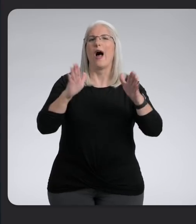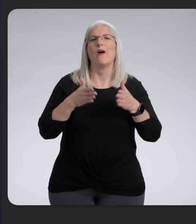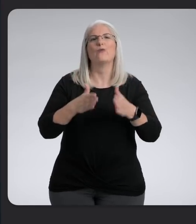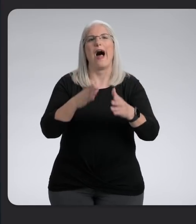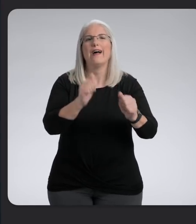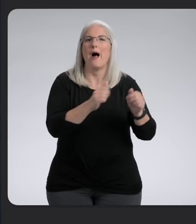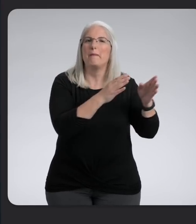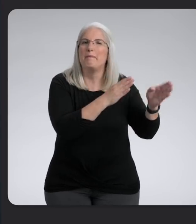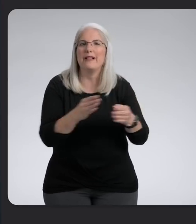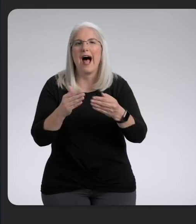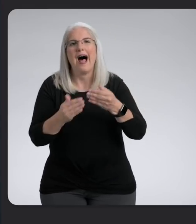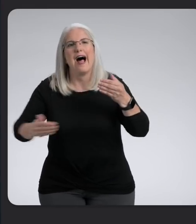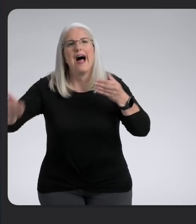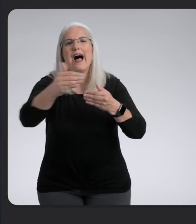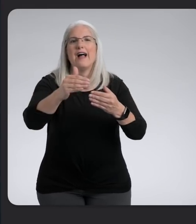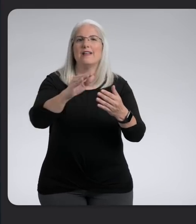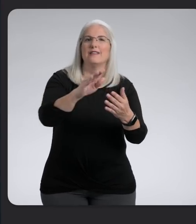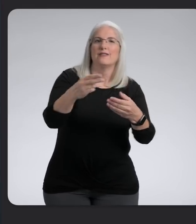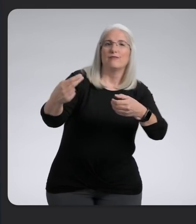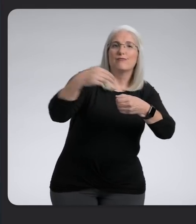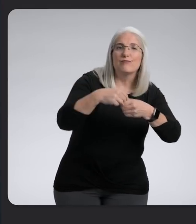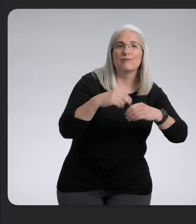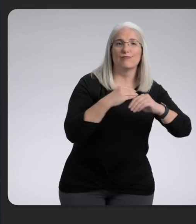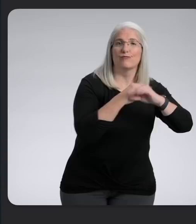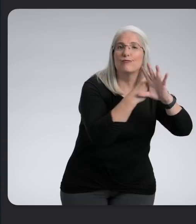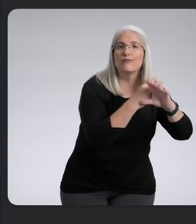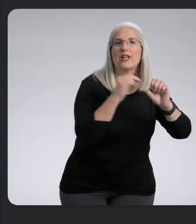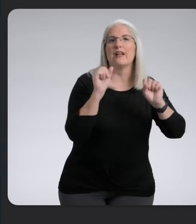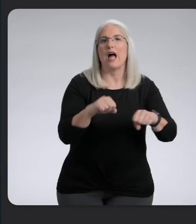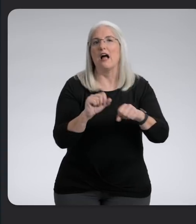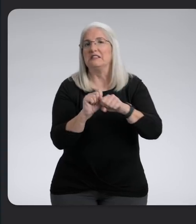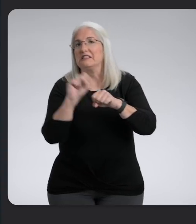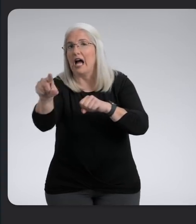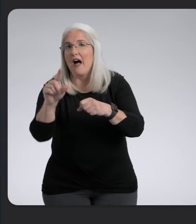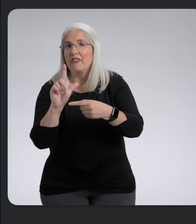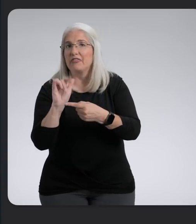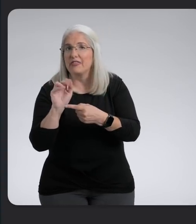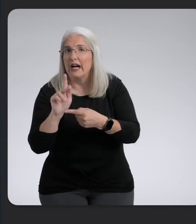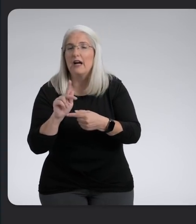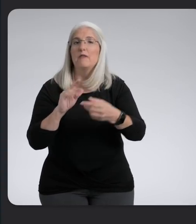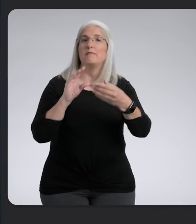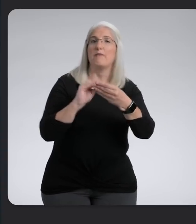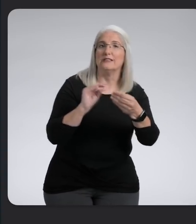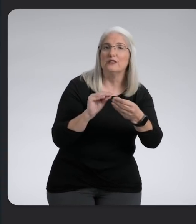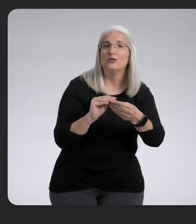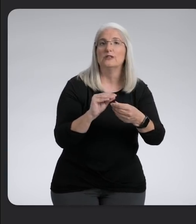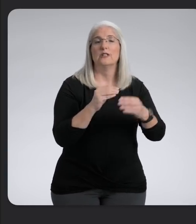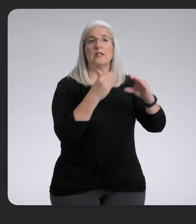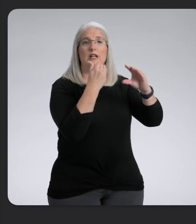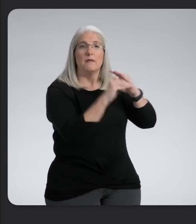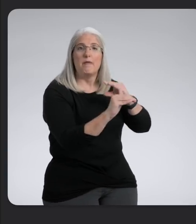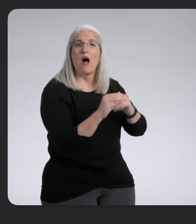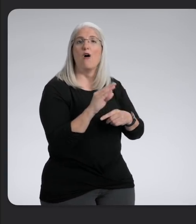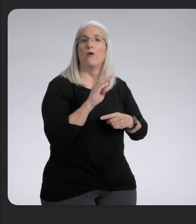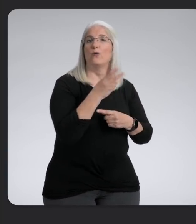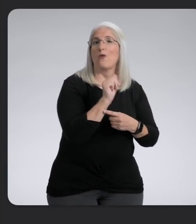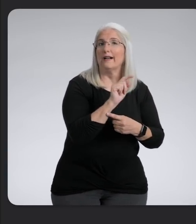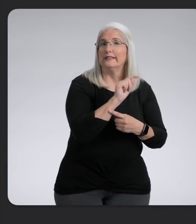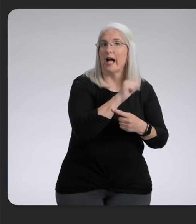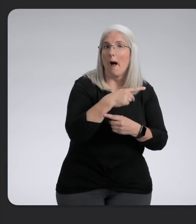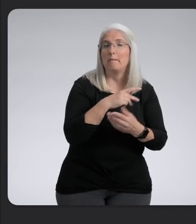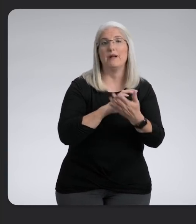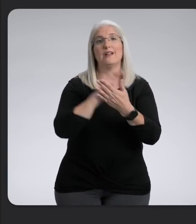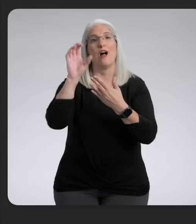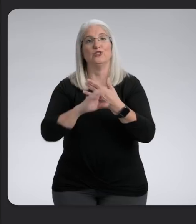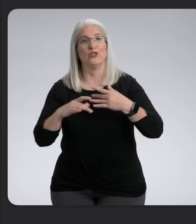call. You can send the FaceTime link in places like Messages, email, WhatsApp, or jump into Calendar and make an event for